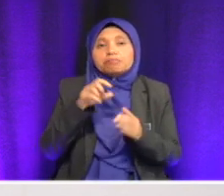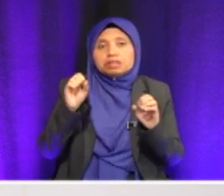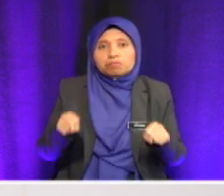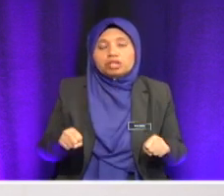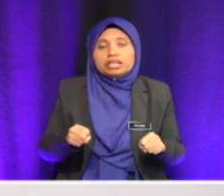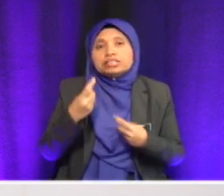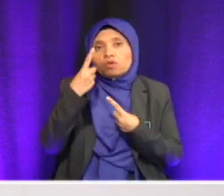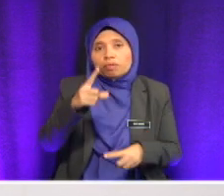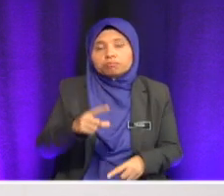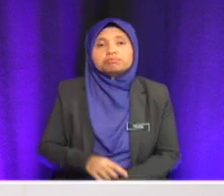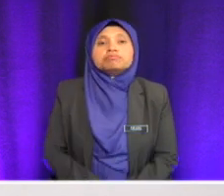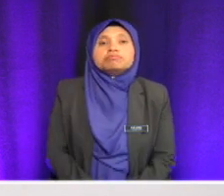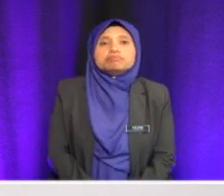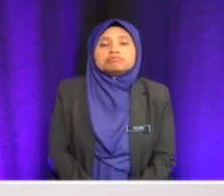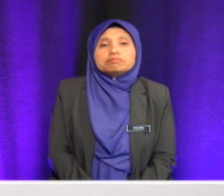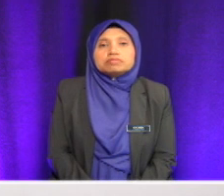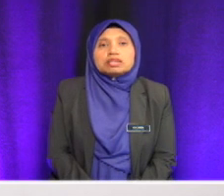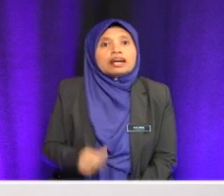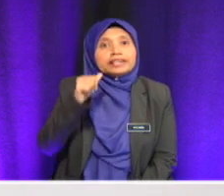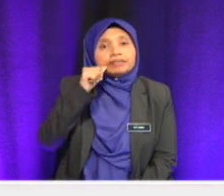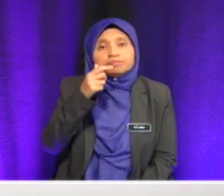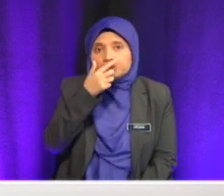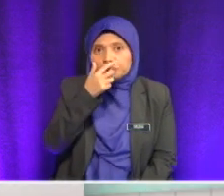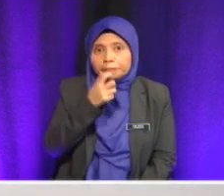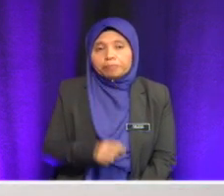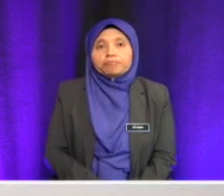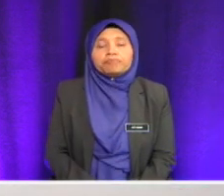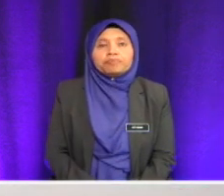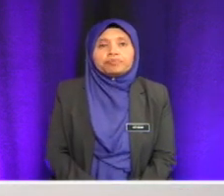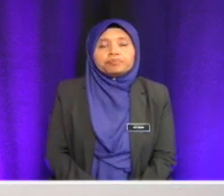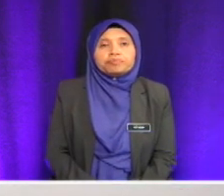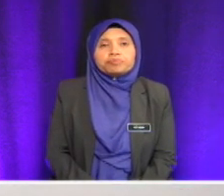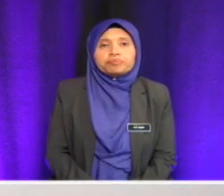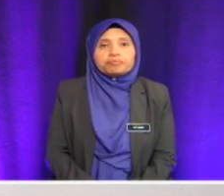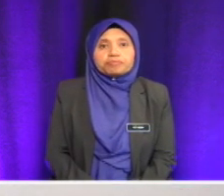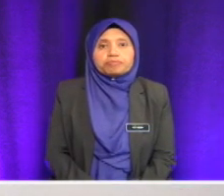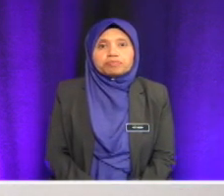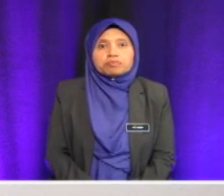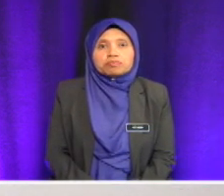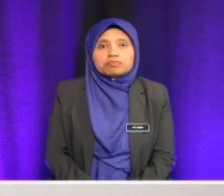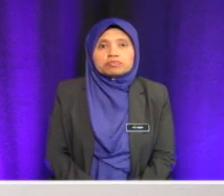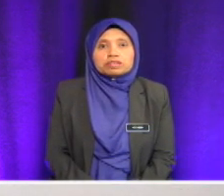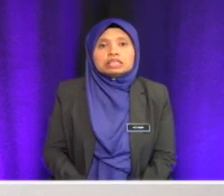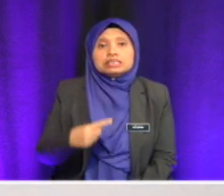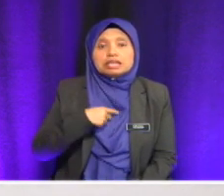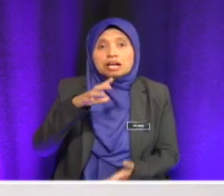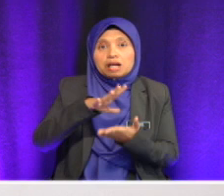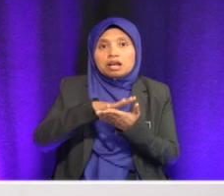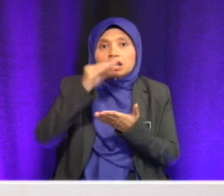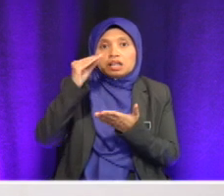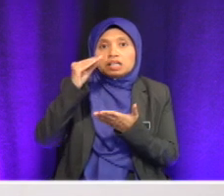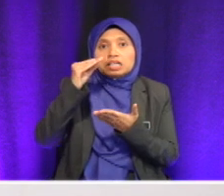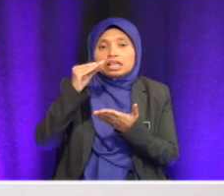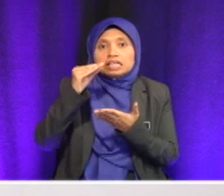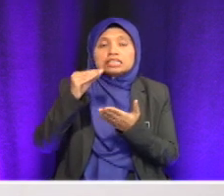volunteer? Okay, Anna, go ahead, Anna. Anna, what have you learned from today's lesson? I learned to